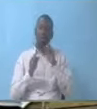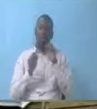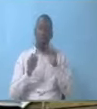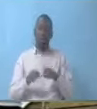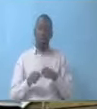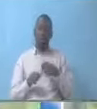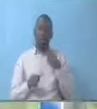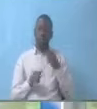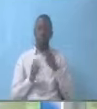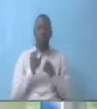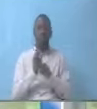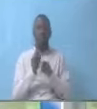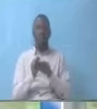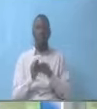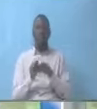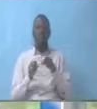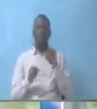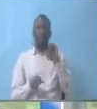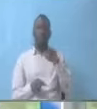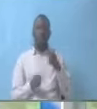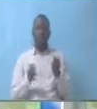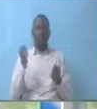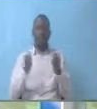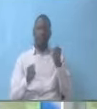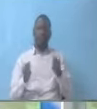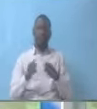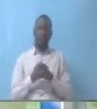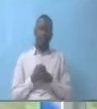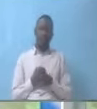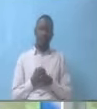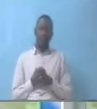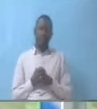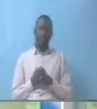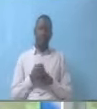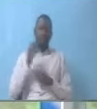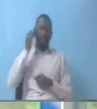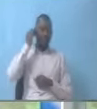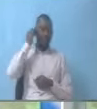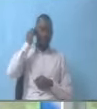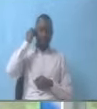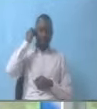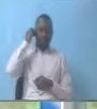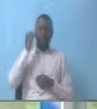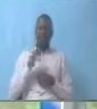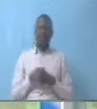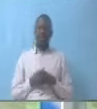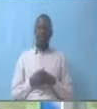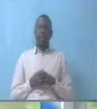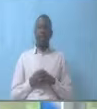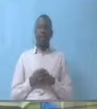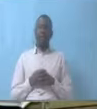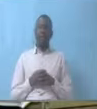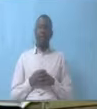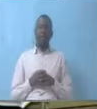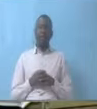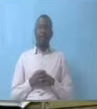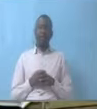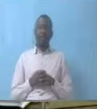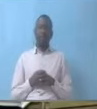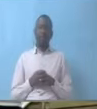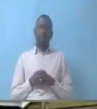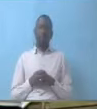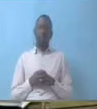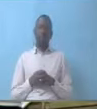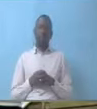That's a good one, but for us, we carry only one passenger. Well, you brought the taxi driver analogy, and I'm saying taxi drivers are different